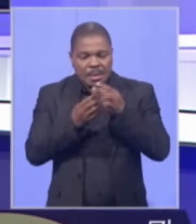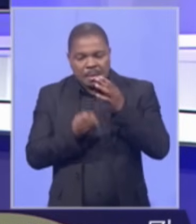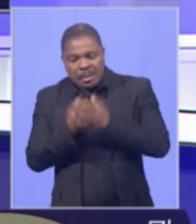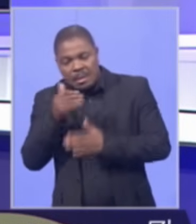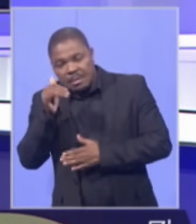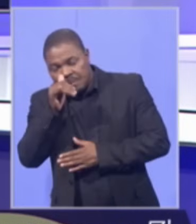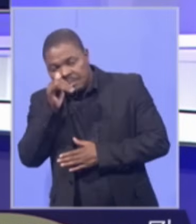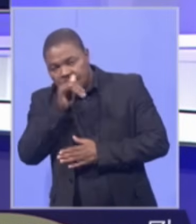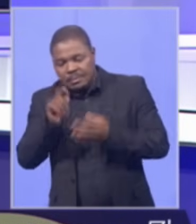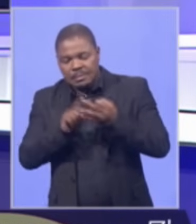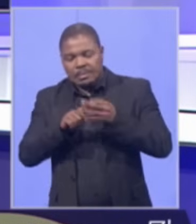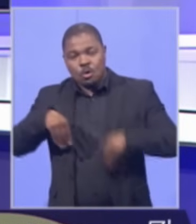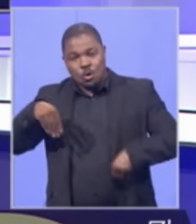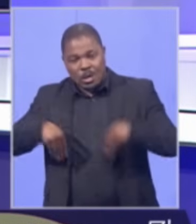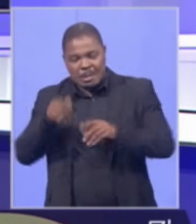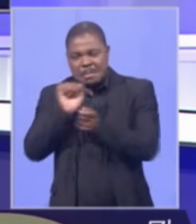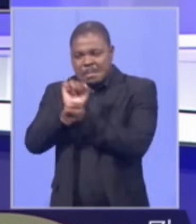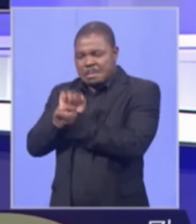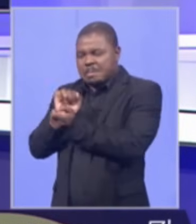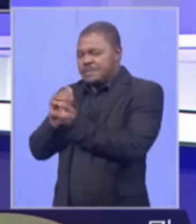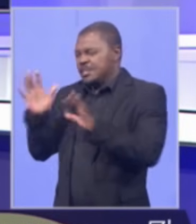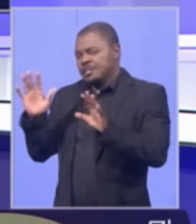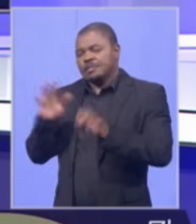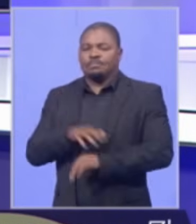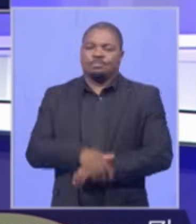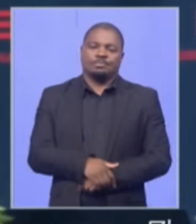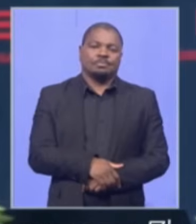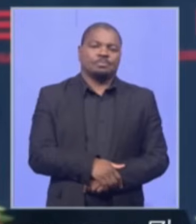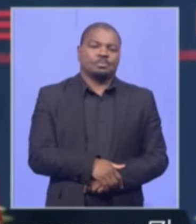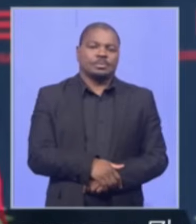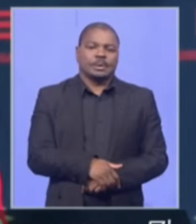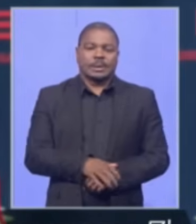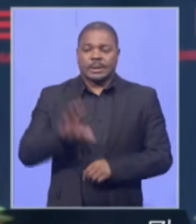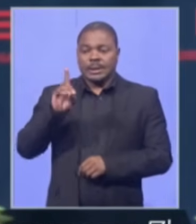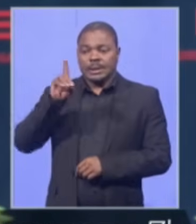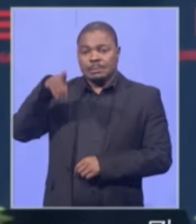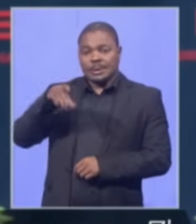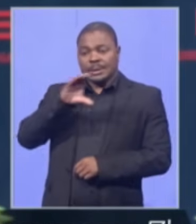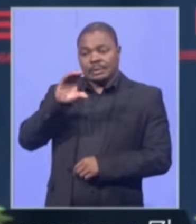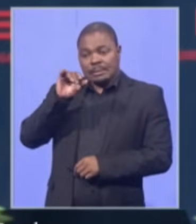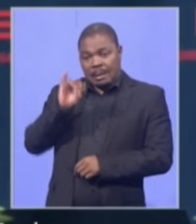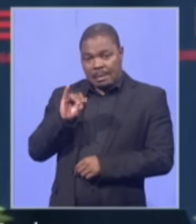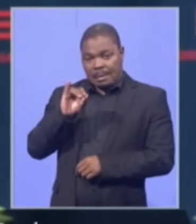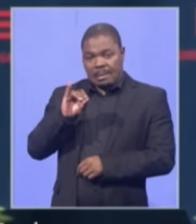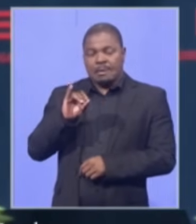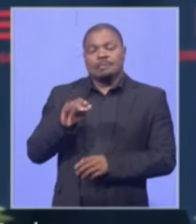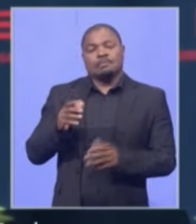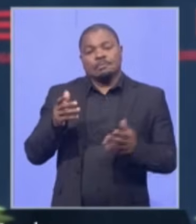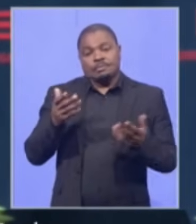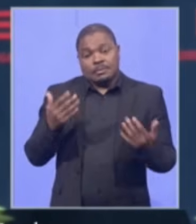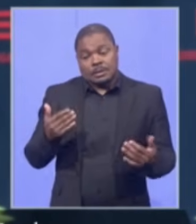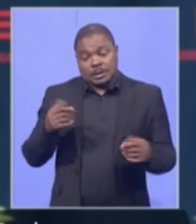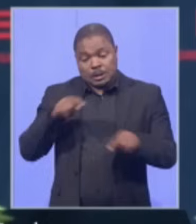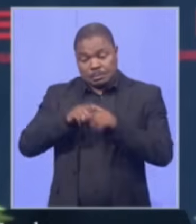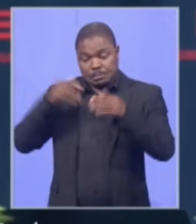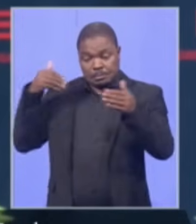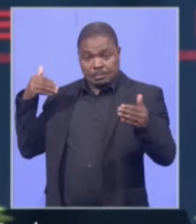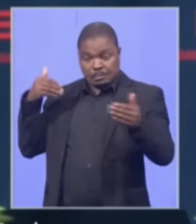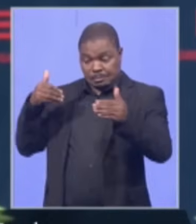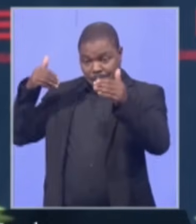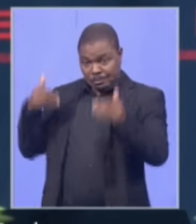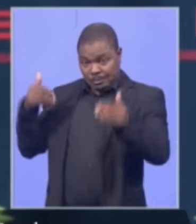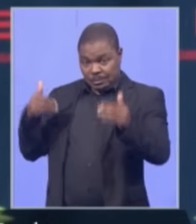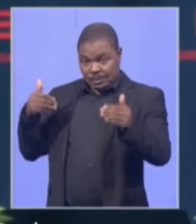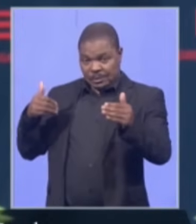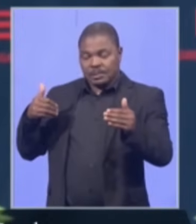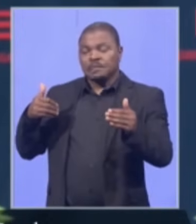diokobatši le bomenetša. The DPCI has in this period that I'm talking